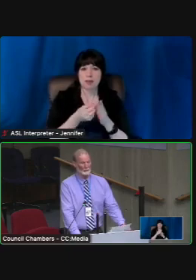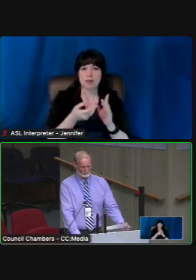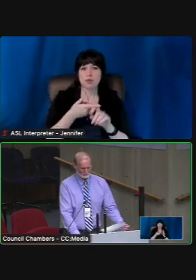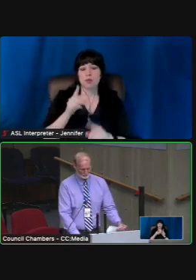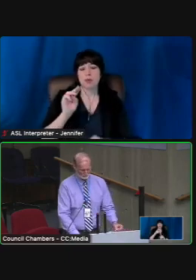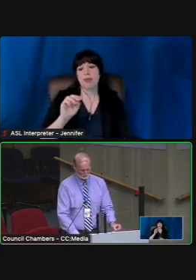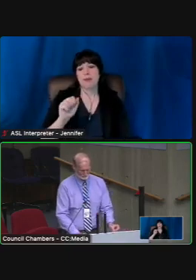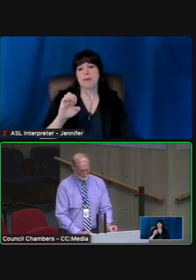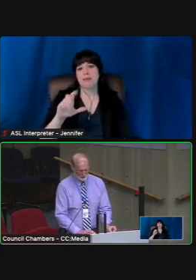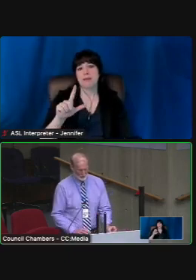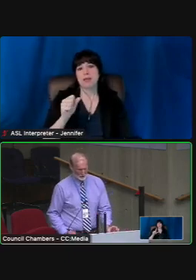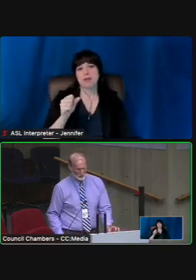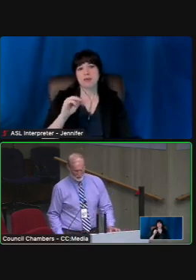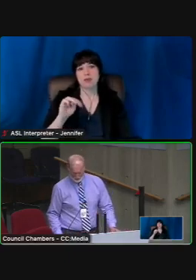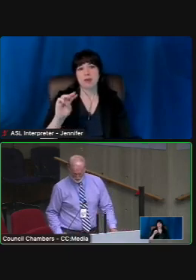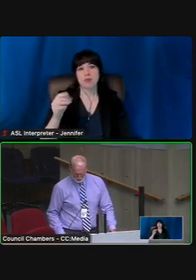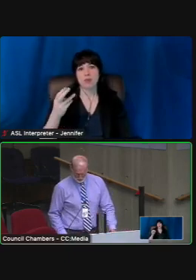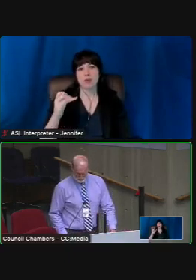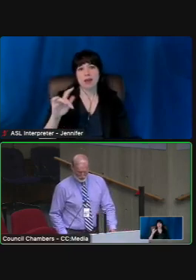program.